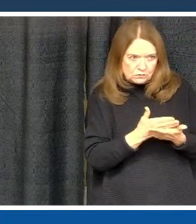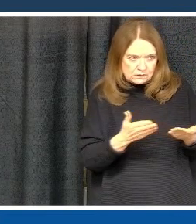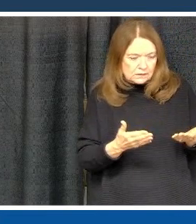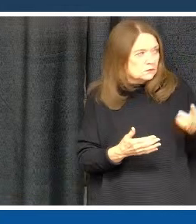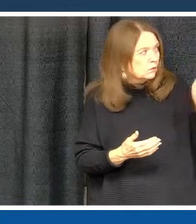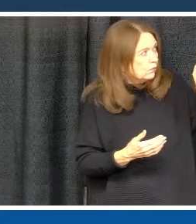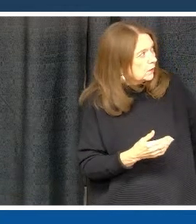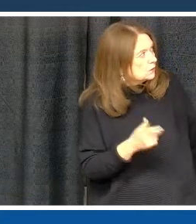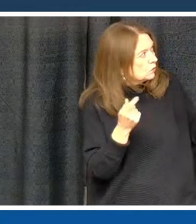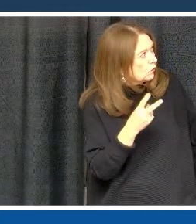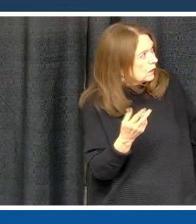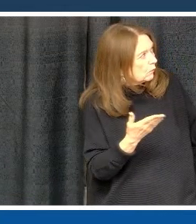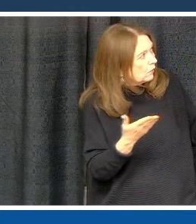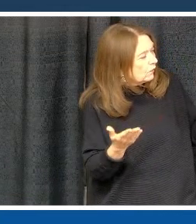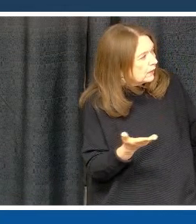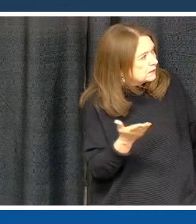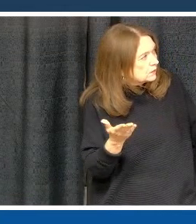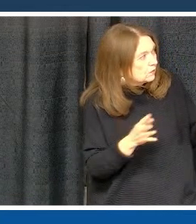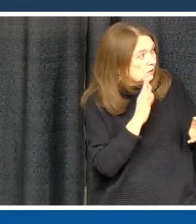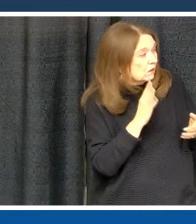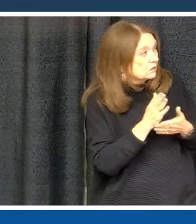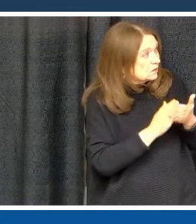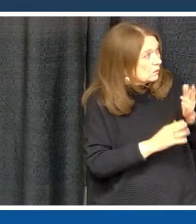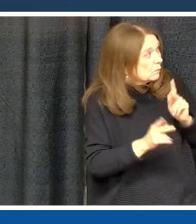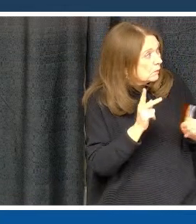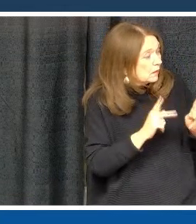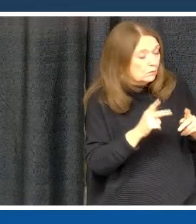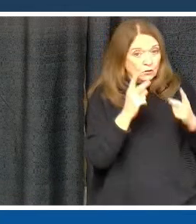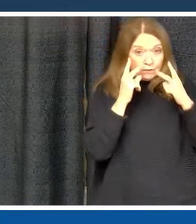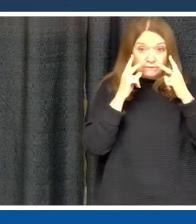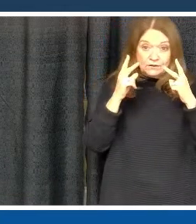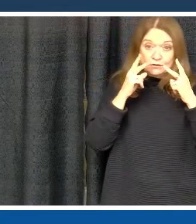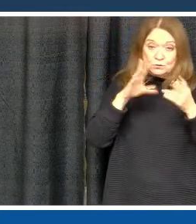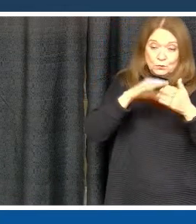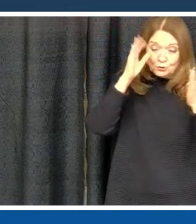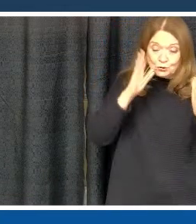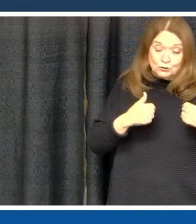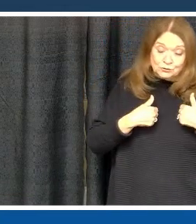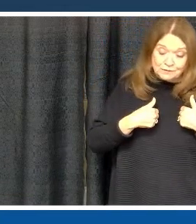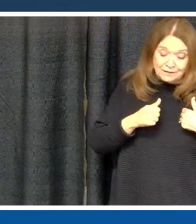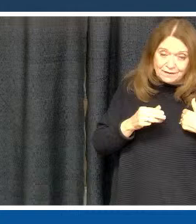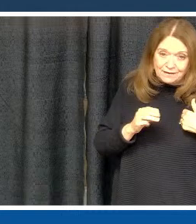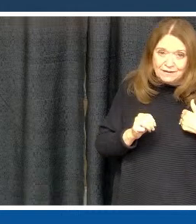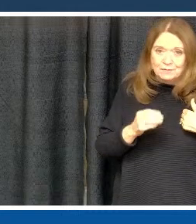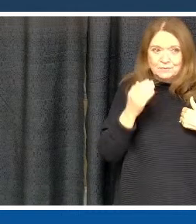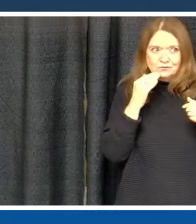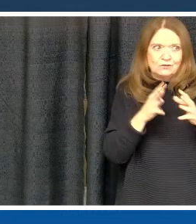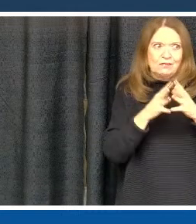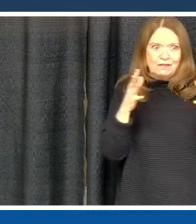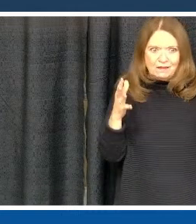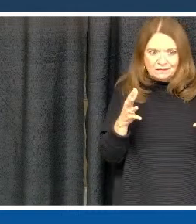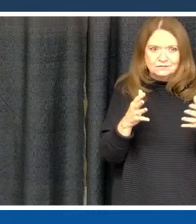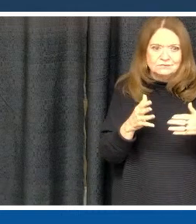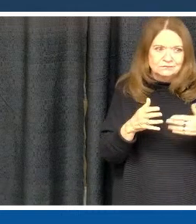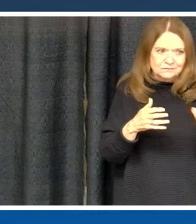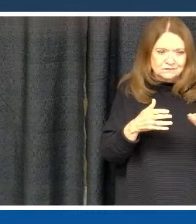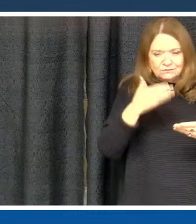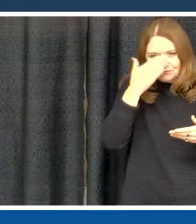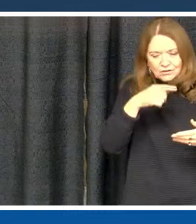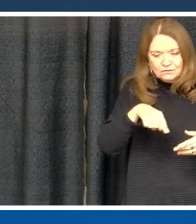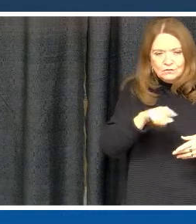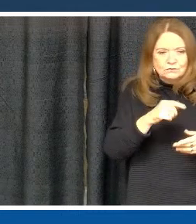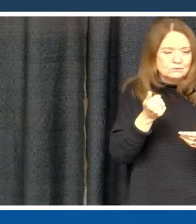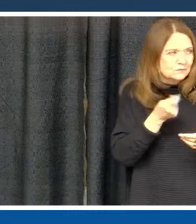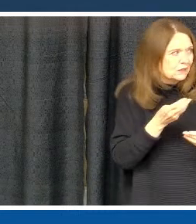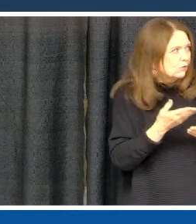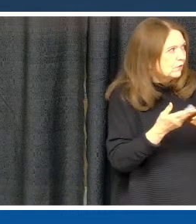a couple of images here, and we'll talk. Some folks are visual learners. I know I certainly am, and there's a lot of literature in front of you. There's a couple of different things that you